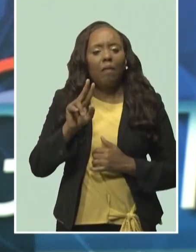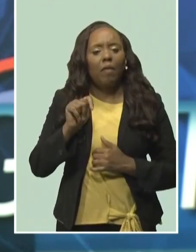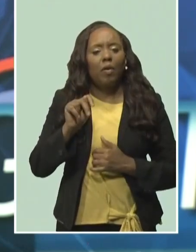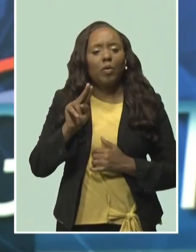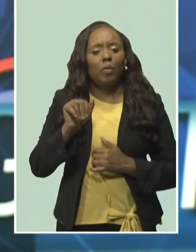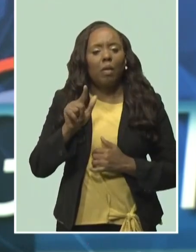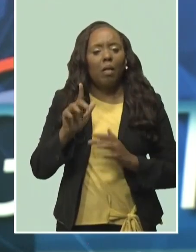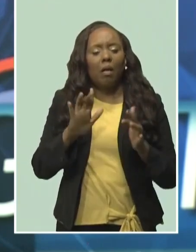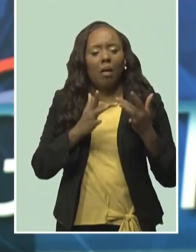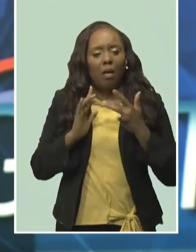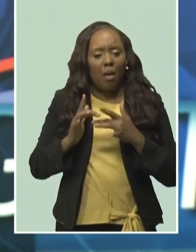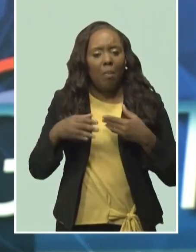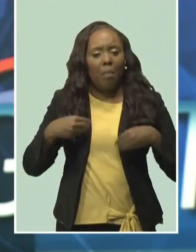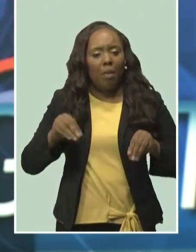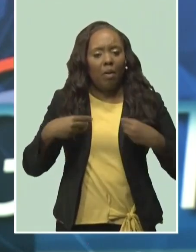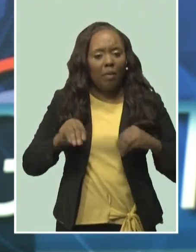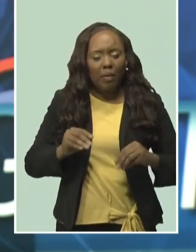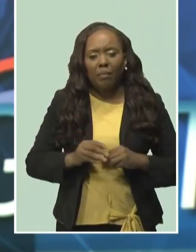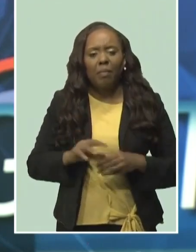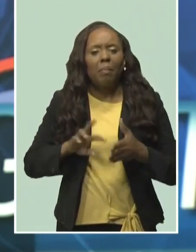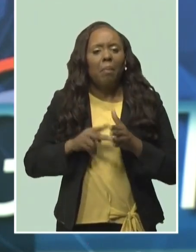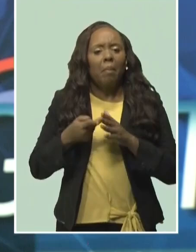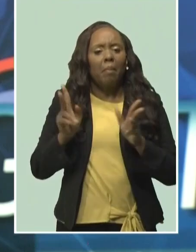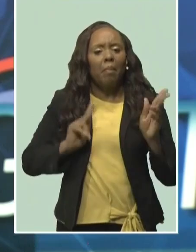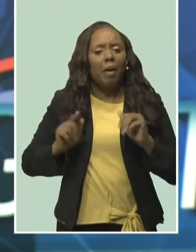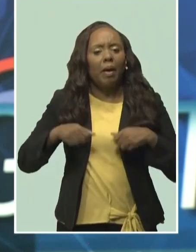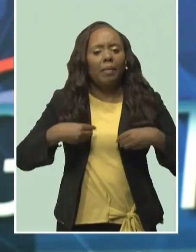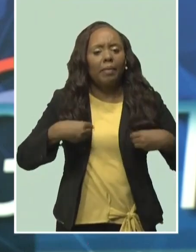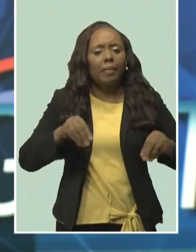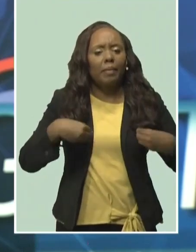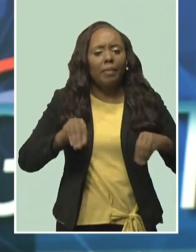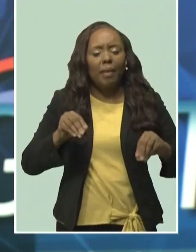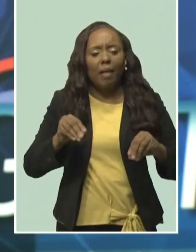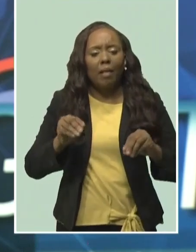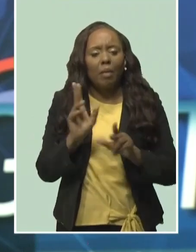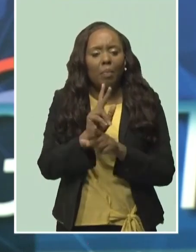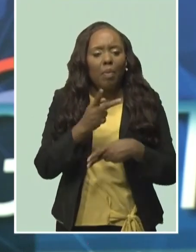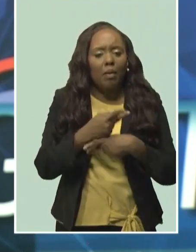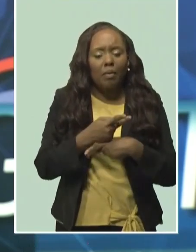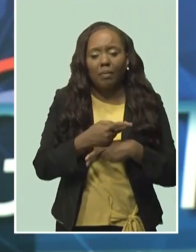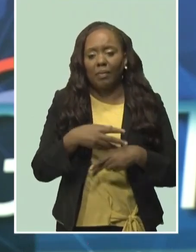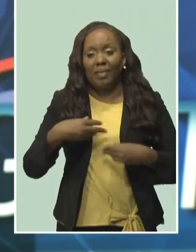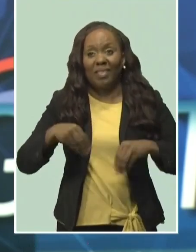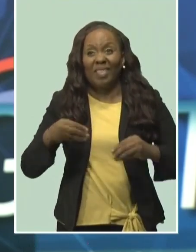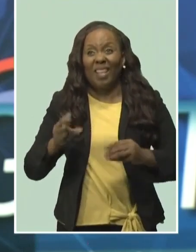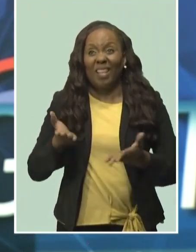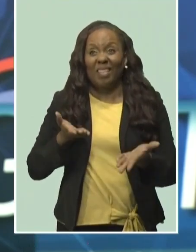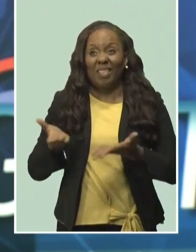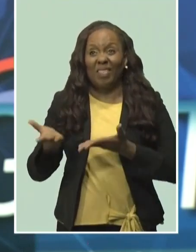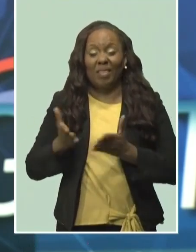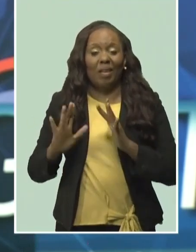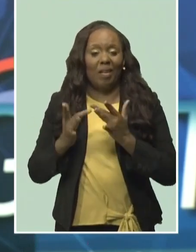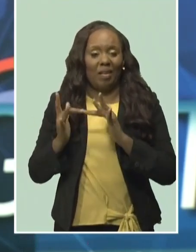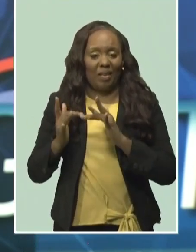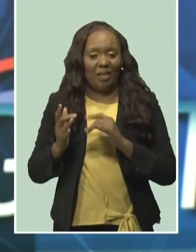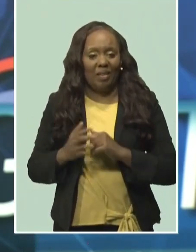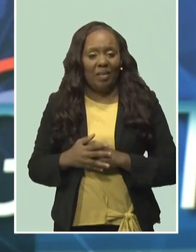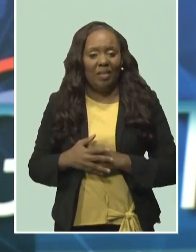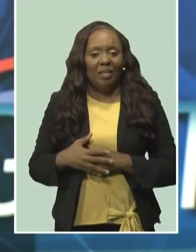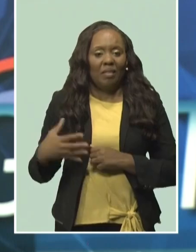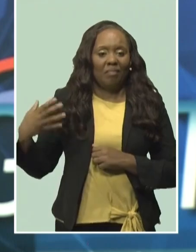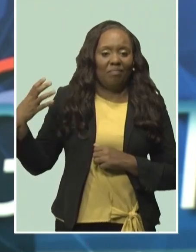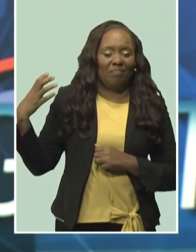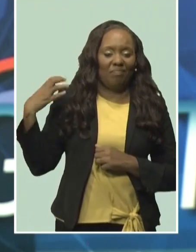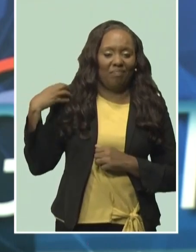medium-sized enterprises to sell their goods and services online. It's coming from Chairman of the Barbados Private Sector Association,